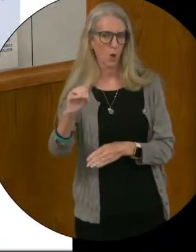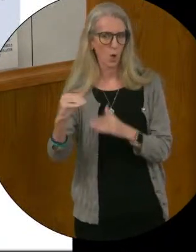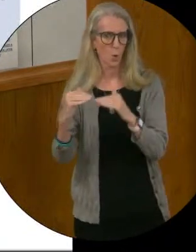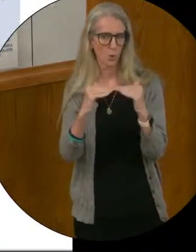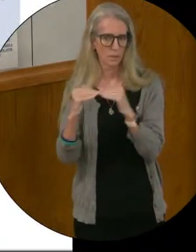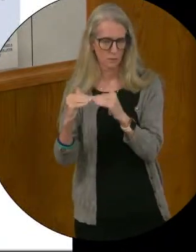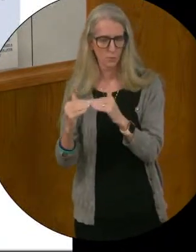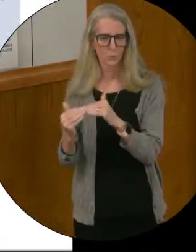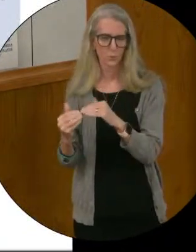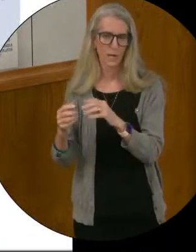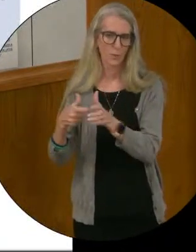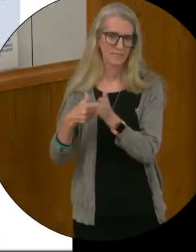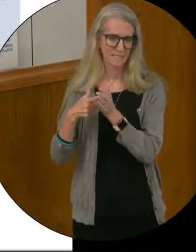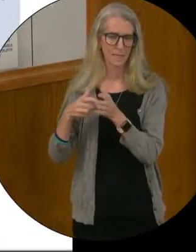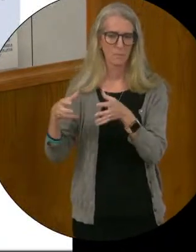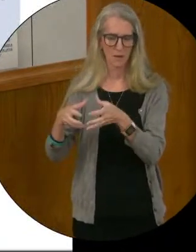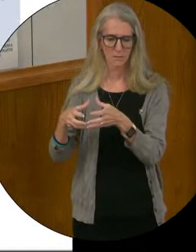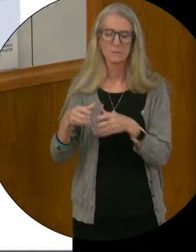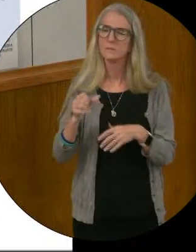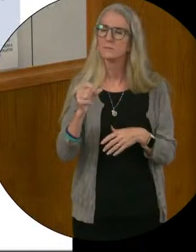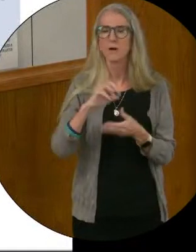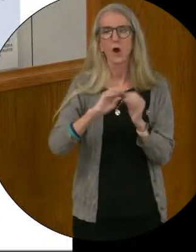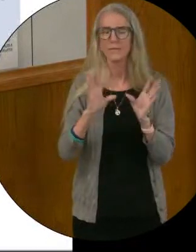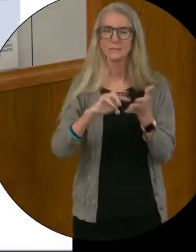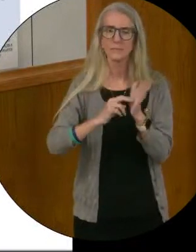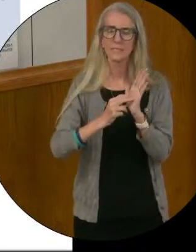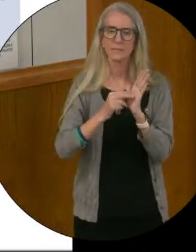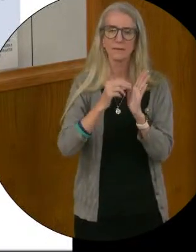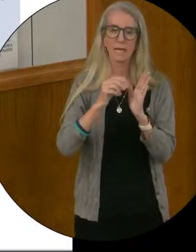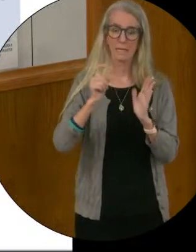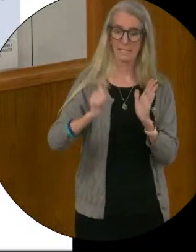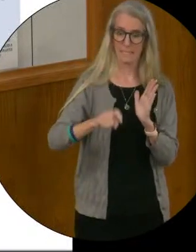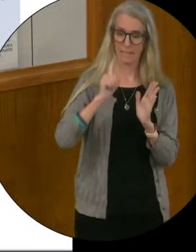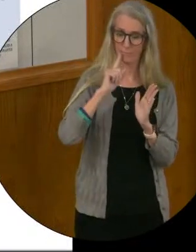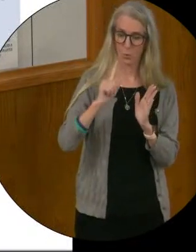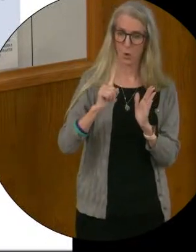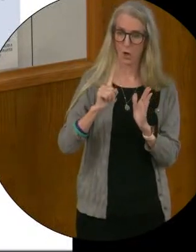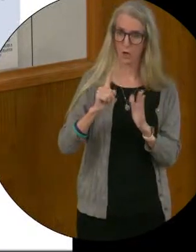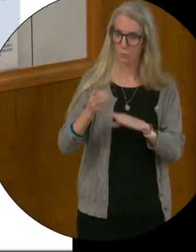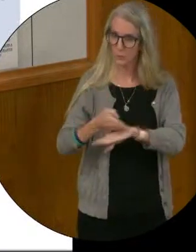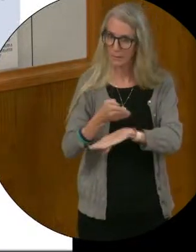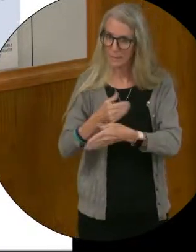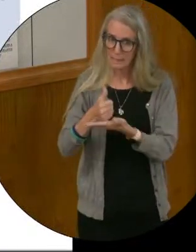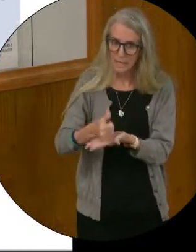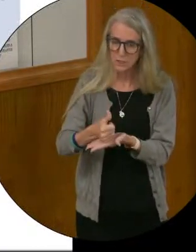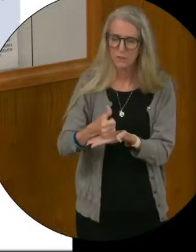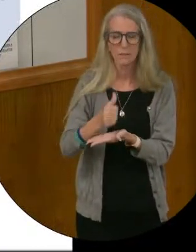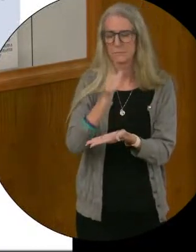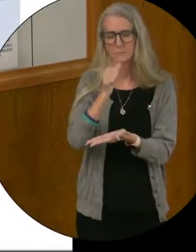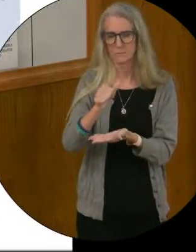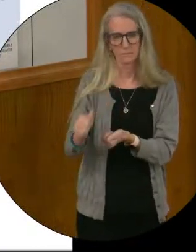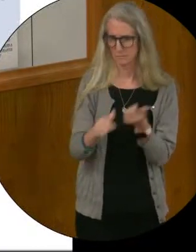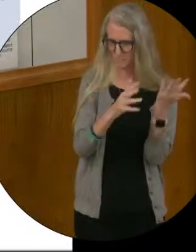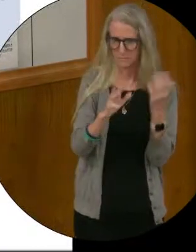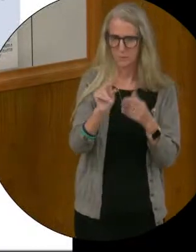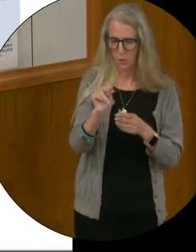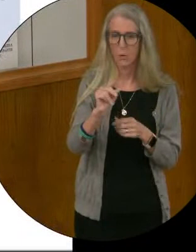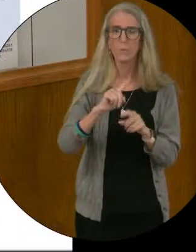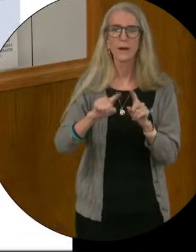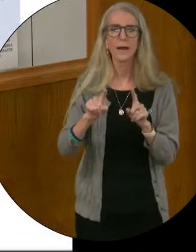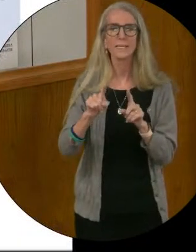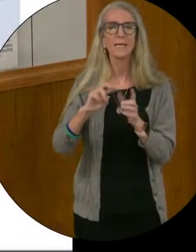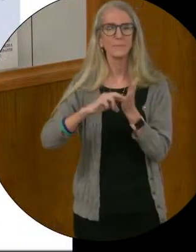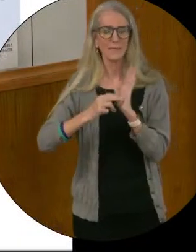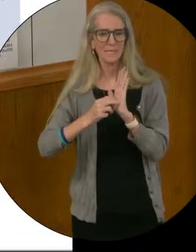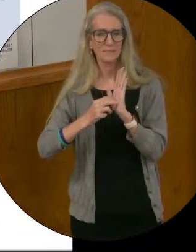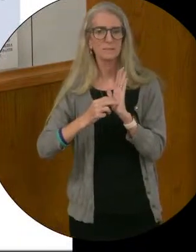So this obviously doesn't mean that the need for remediation goes away. We clearly understand that piece. But what it does